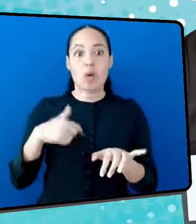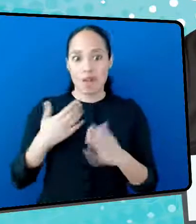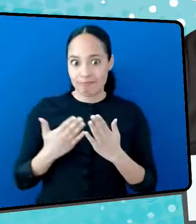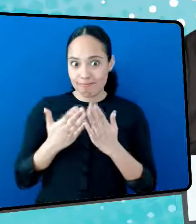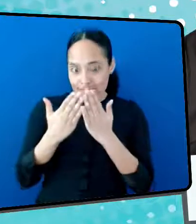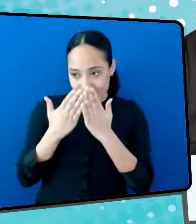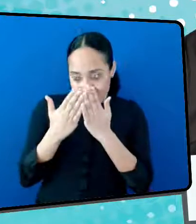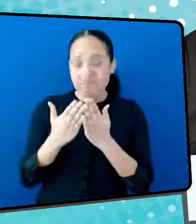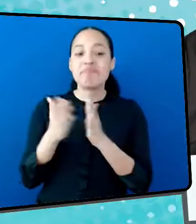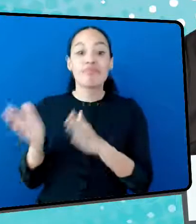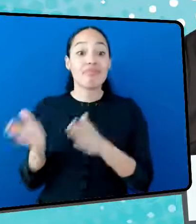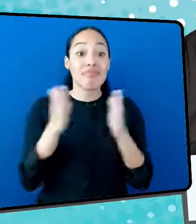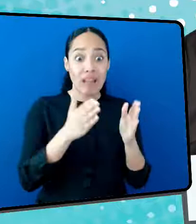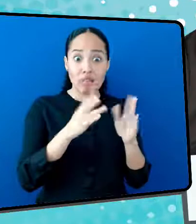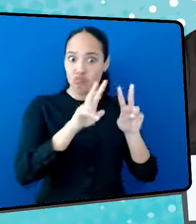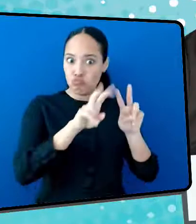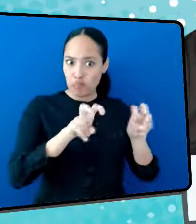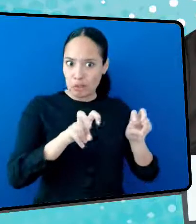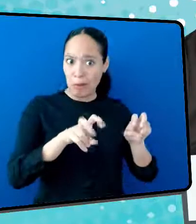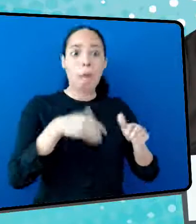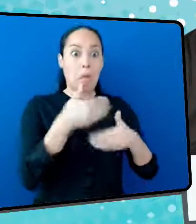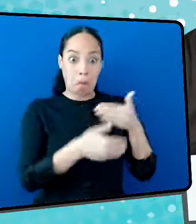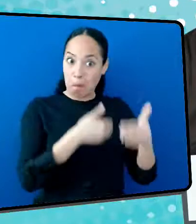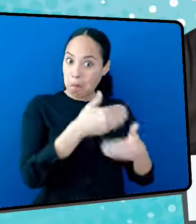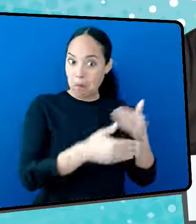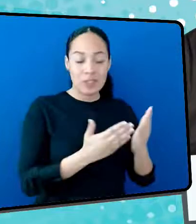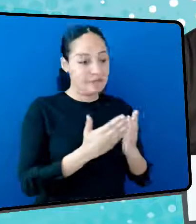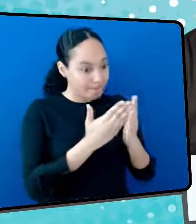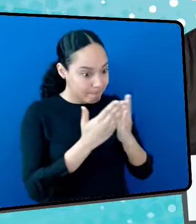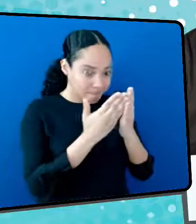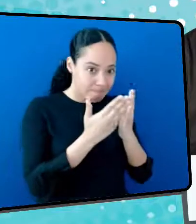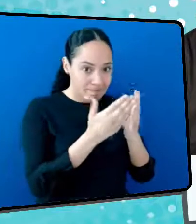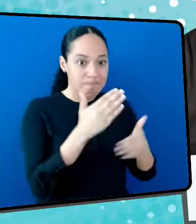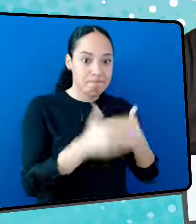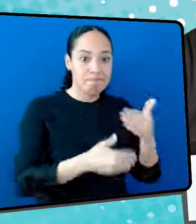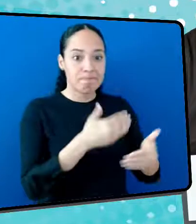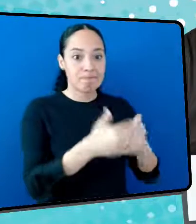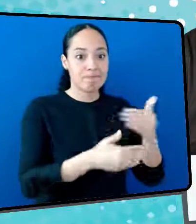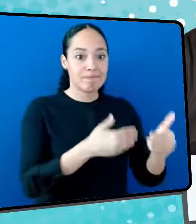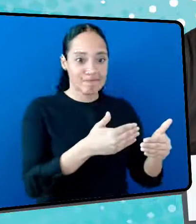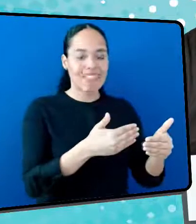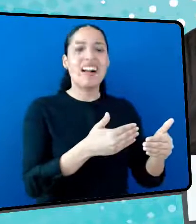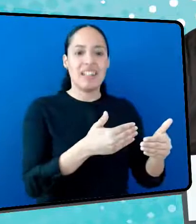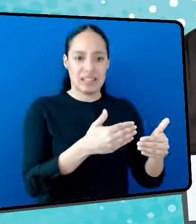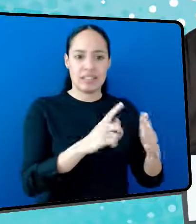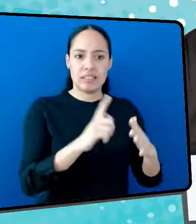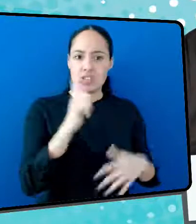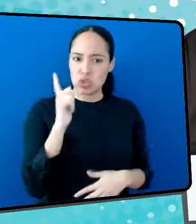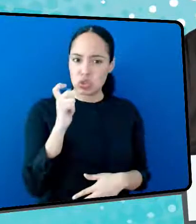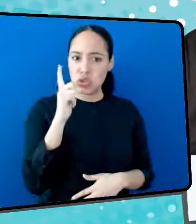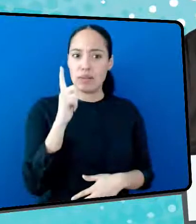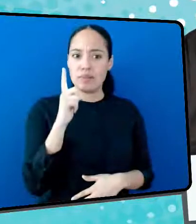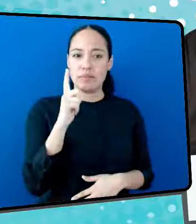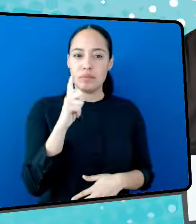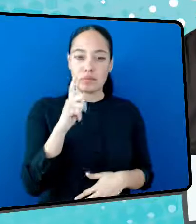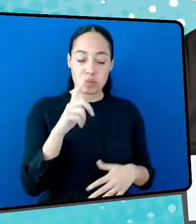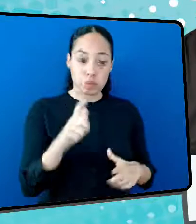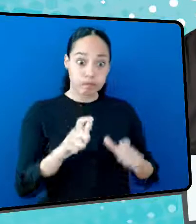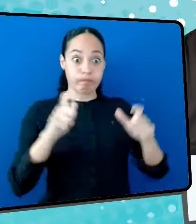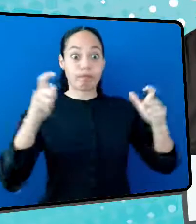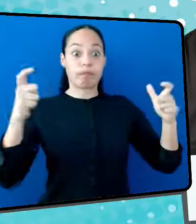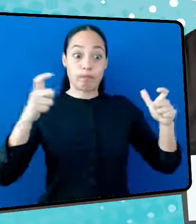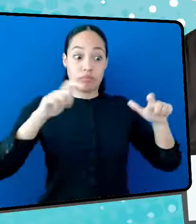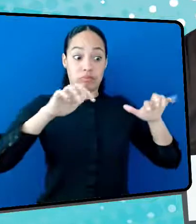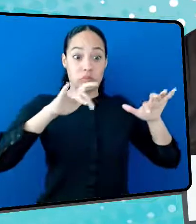postdoc researcher. And that's actually where I moved into supercomputing. So I was using supercomputers for my PhD, and then ended up kind of supporting some of the